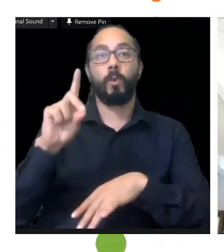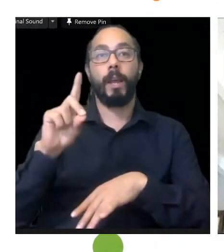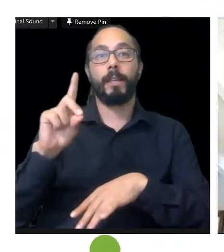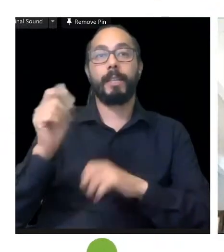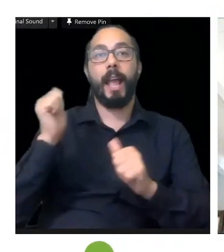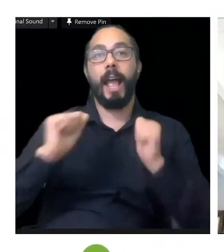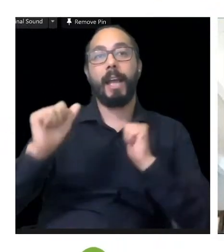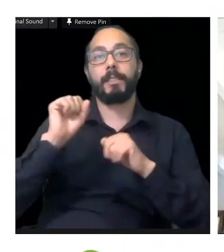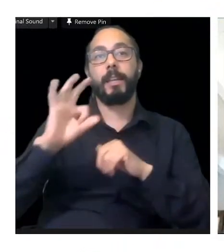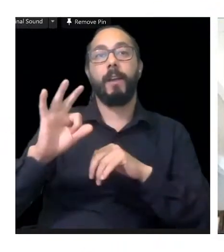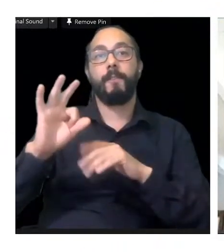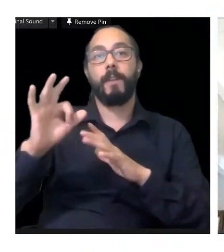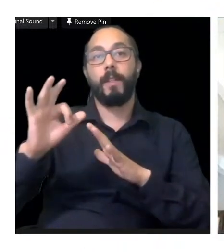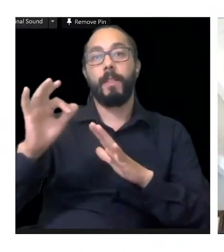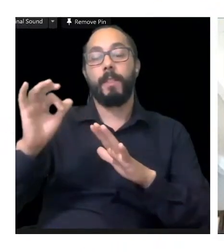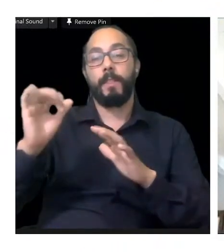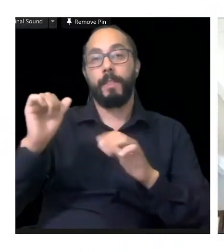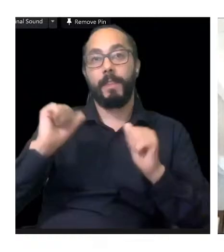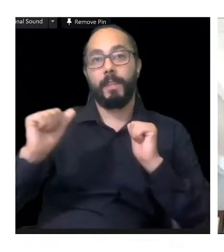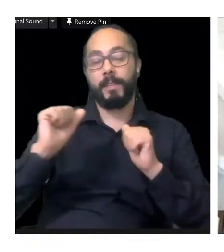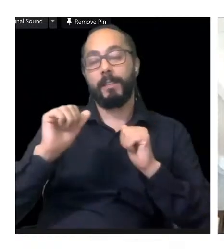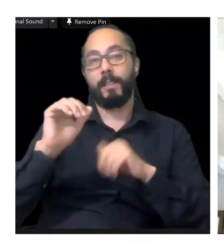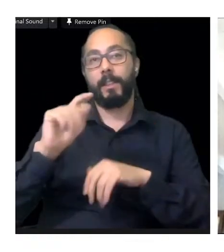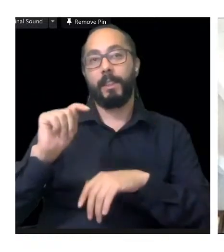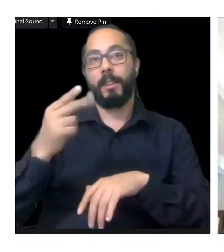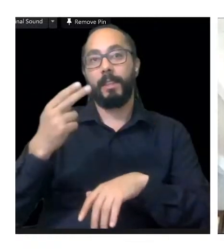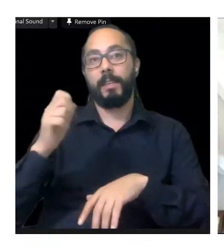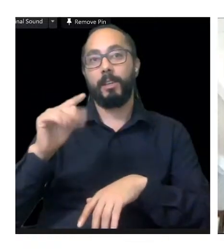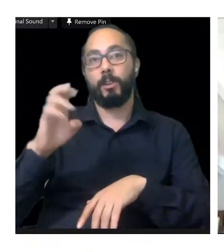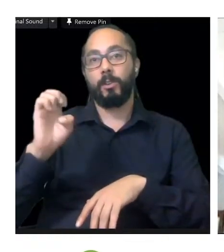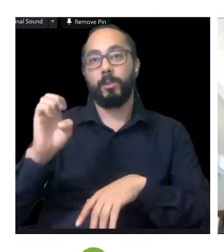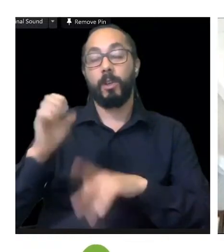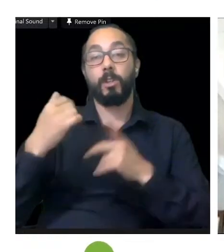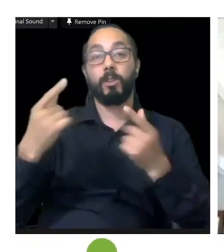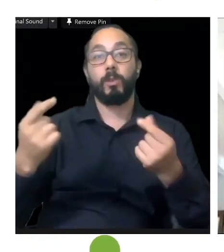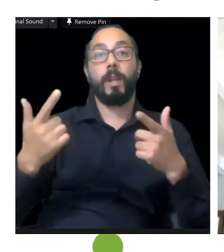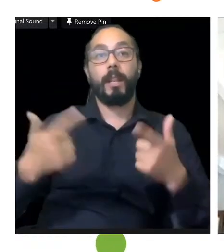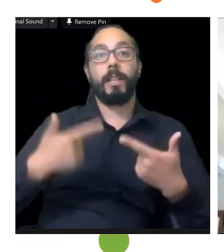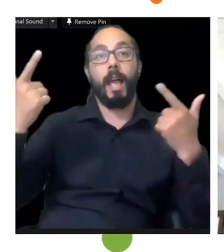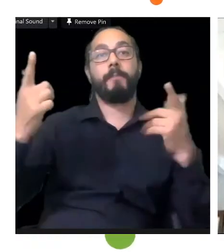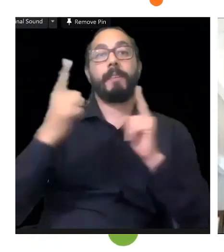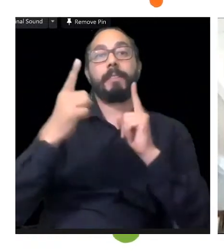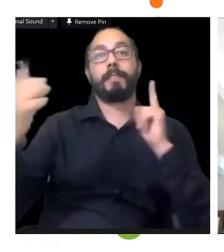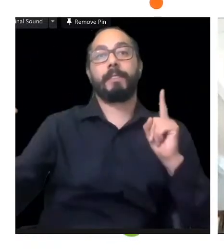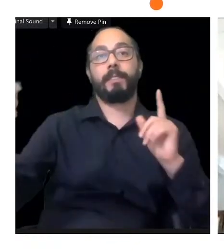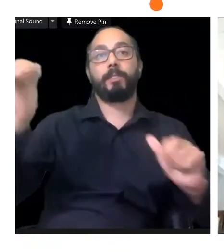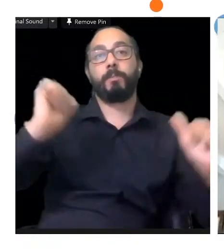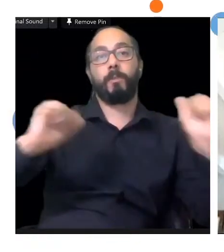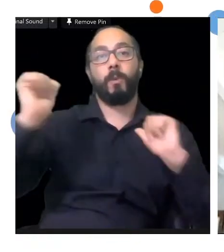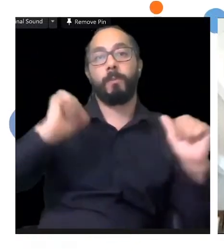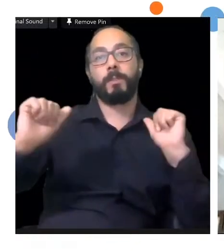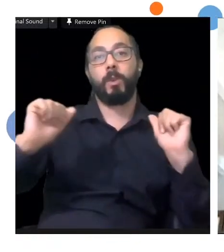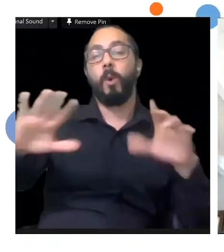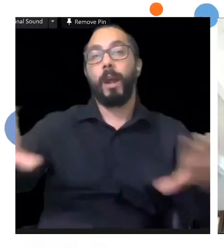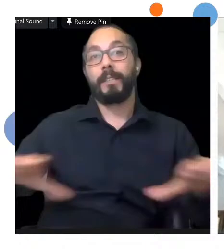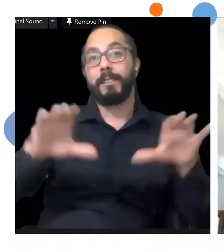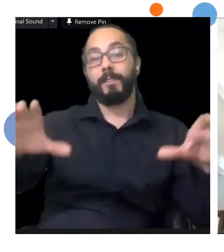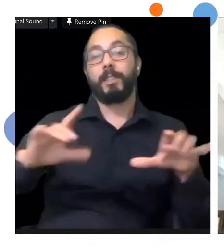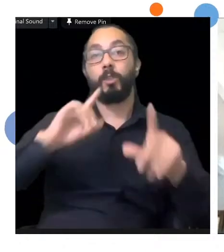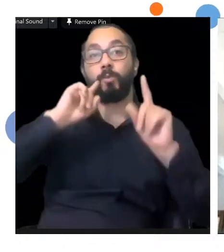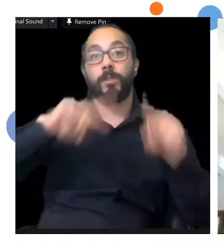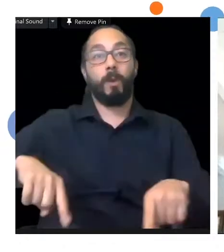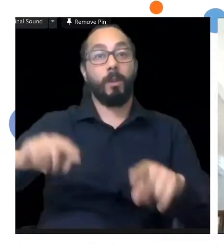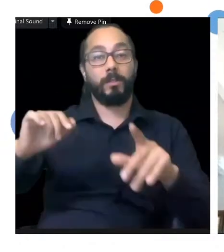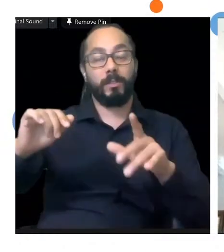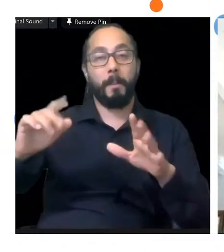companies across Canada to do live socially distanced performing arts activities that respond to the crisis, an